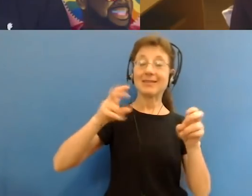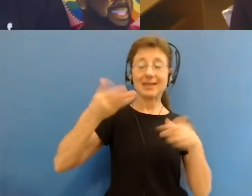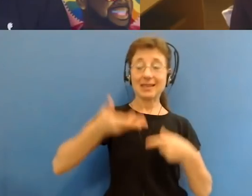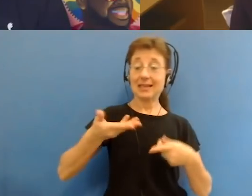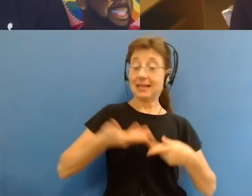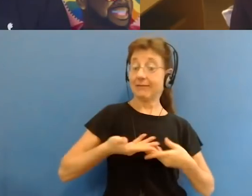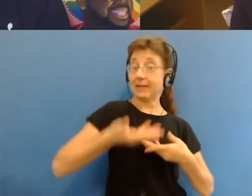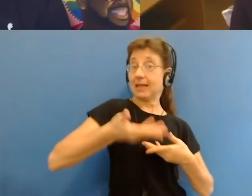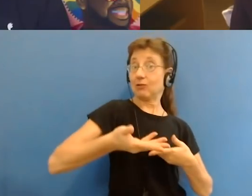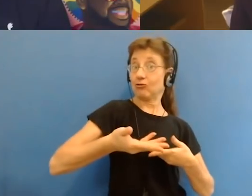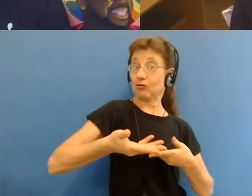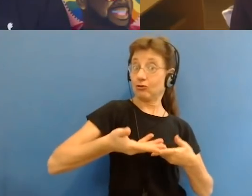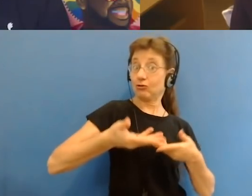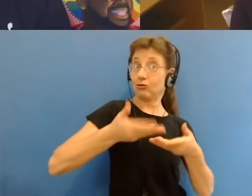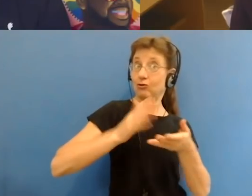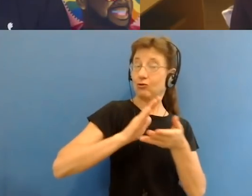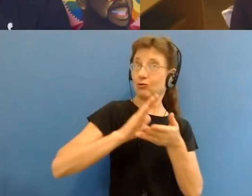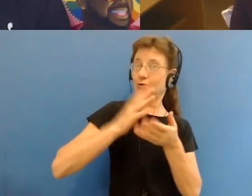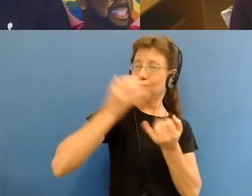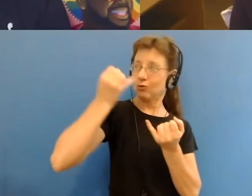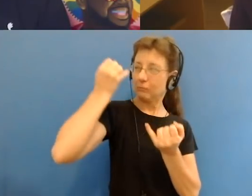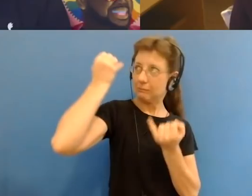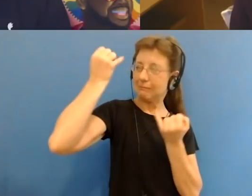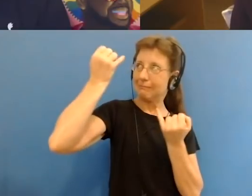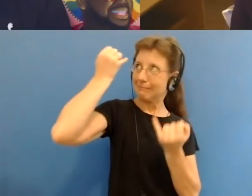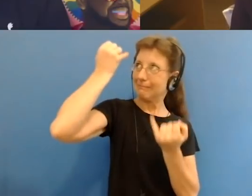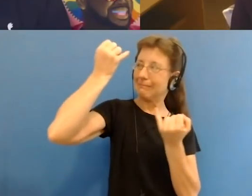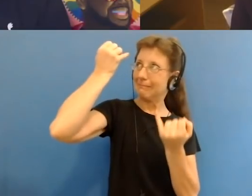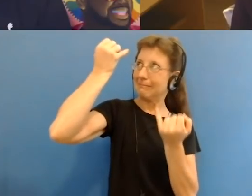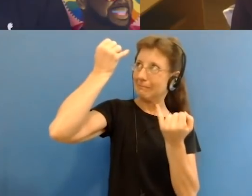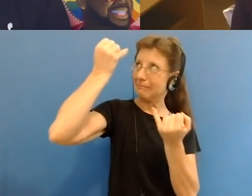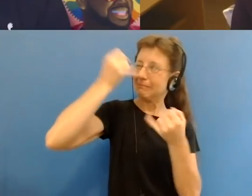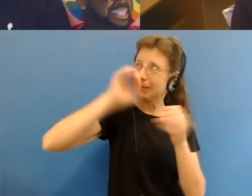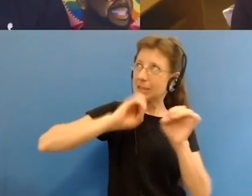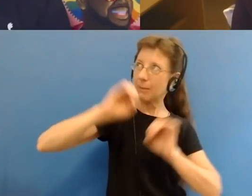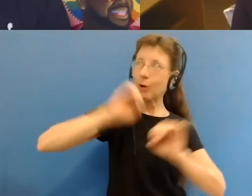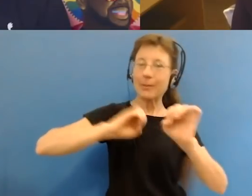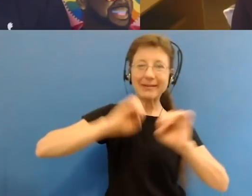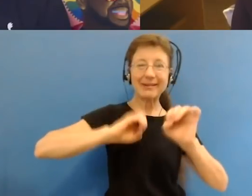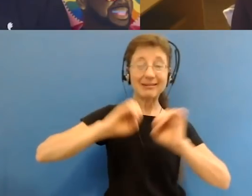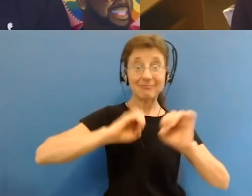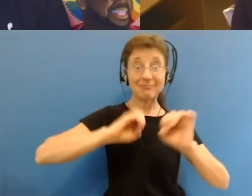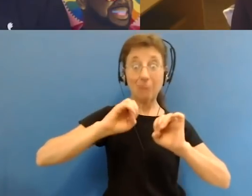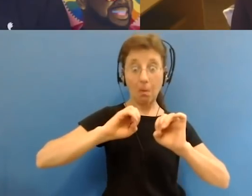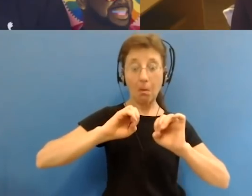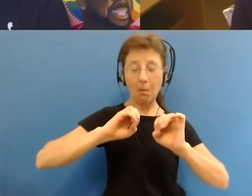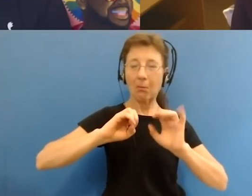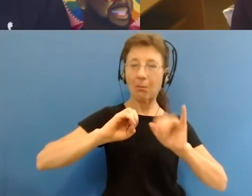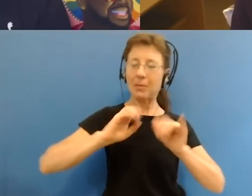keep being imaginative and experimenting that's so powerful on this path.